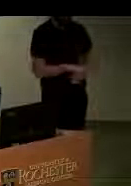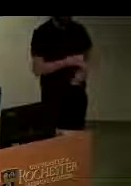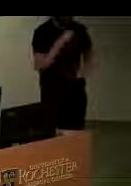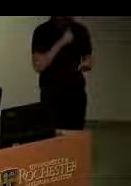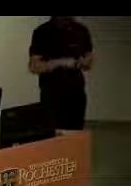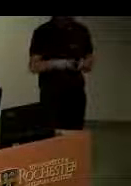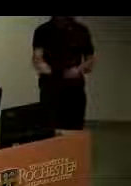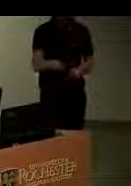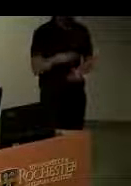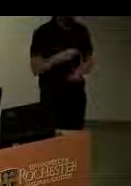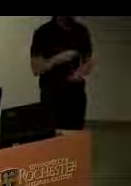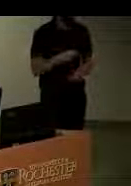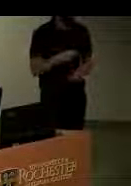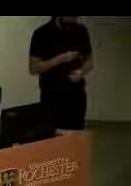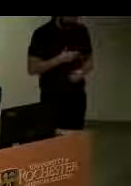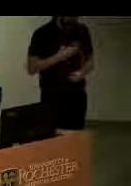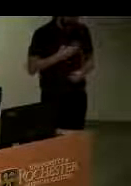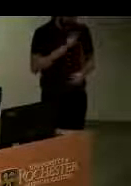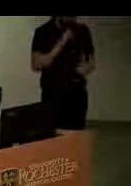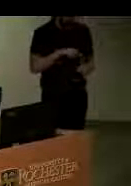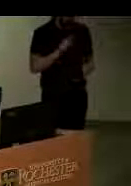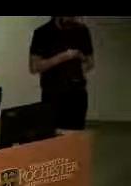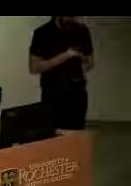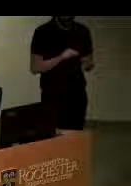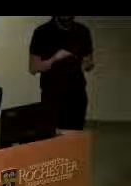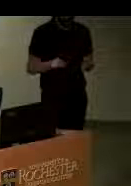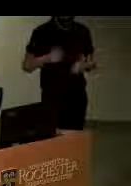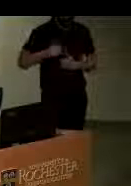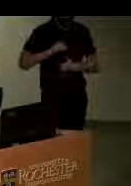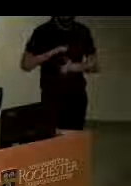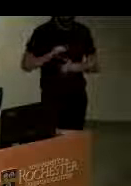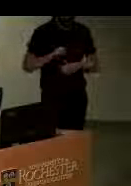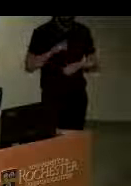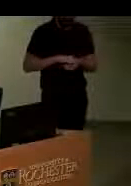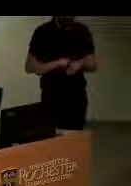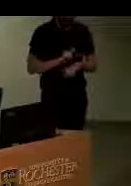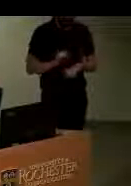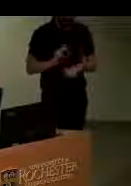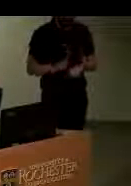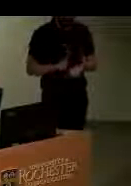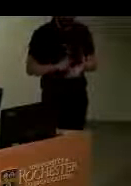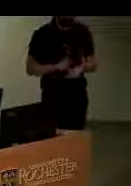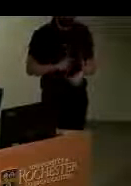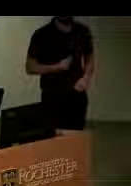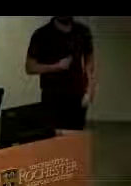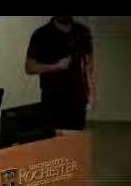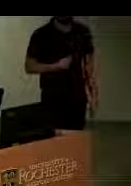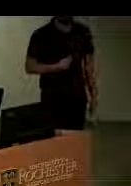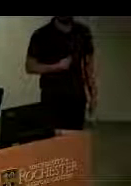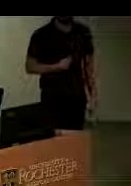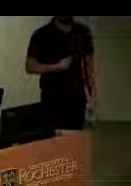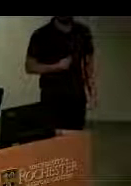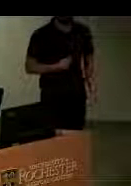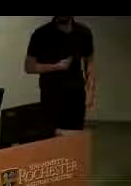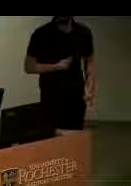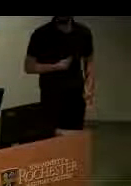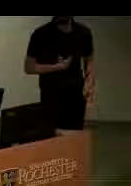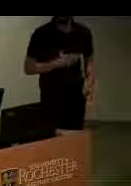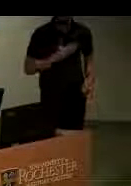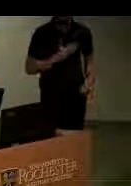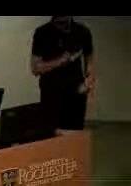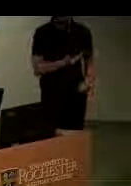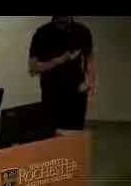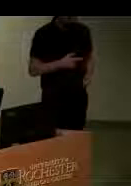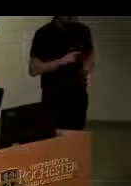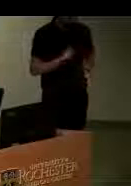letter that said, you will please report to such and such Army base on July 2nd. Glad to have you. Welcome to the Army